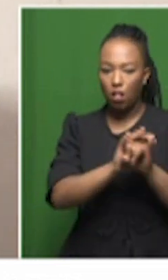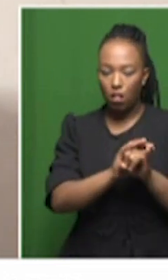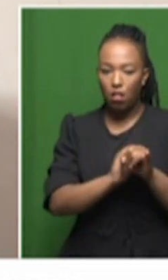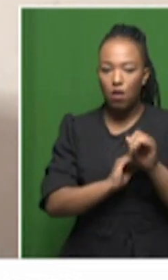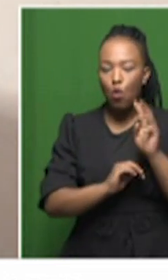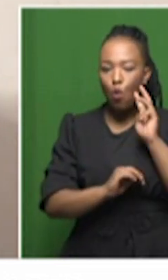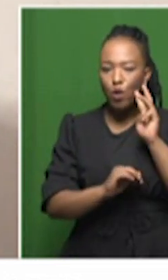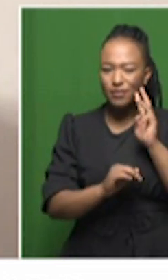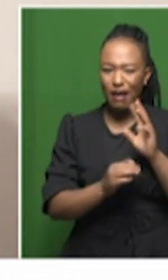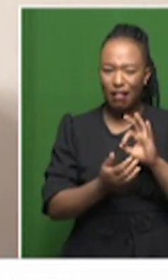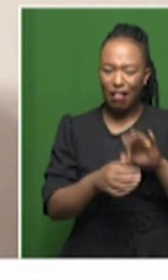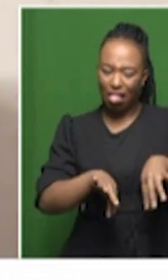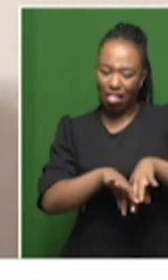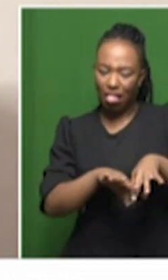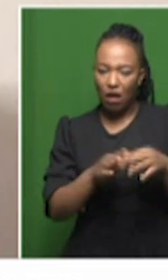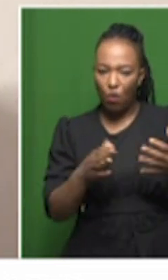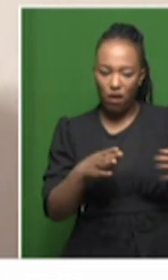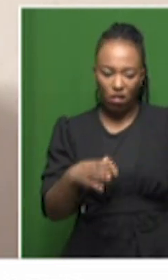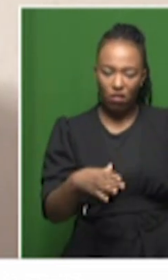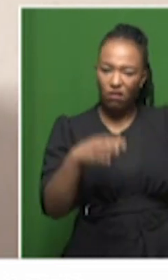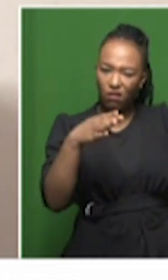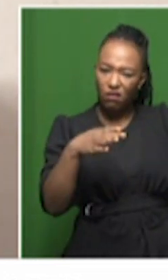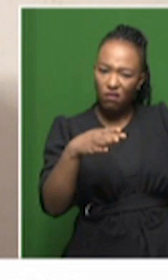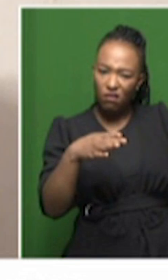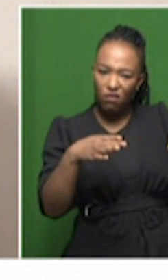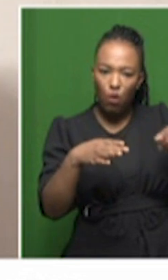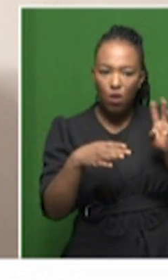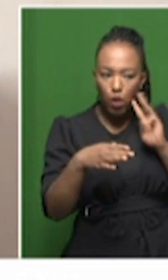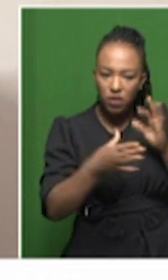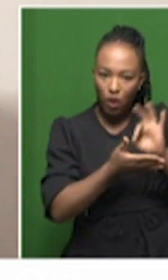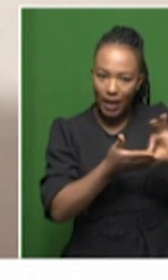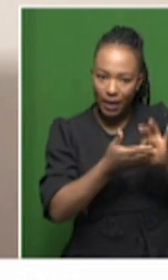which was at one of your treatment plants. What happened? What went wrong?